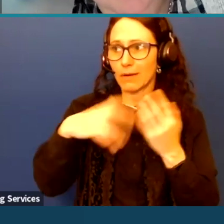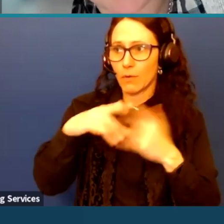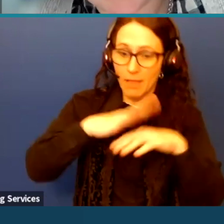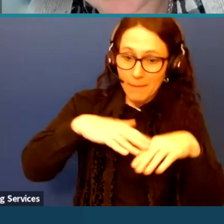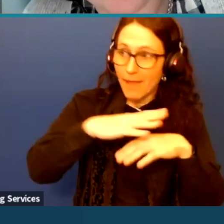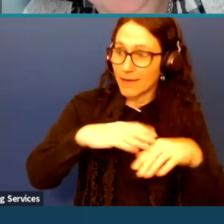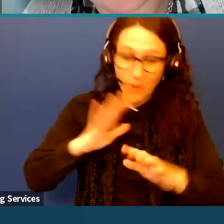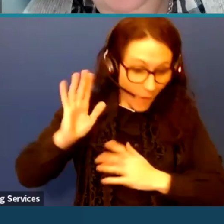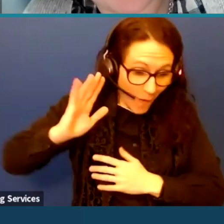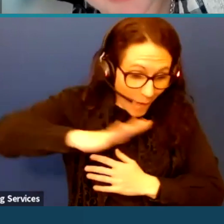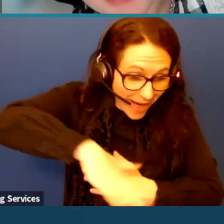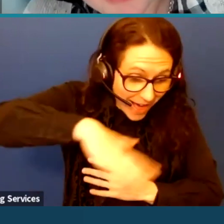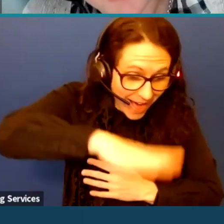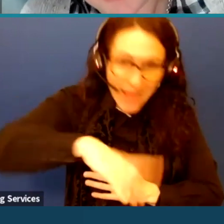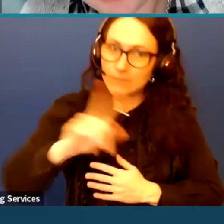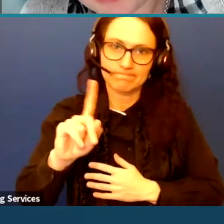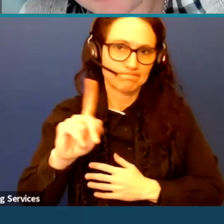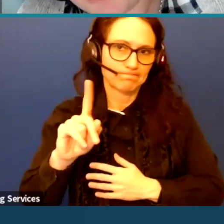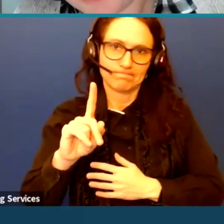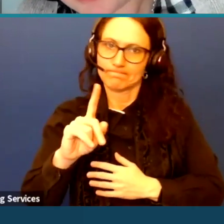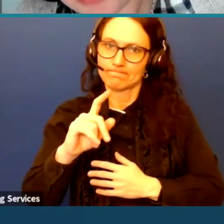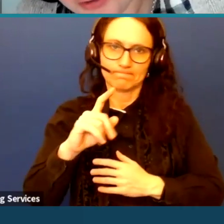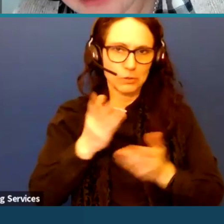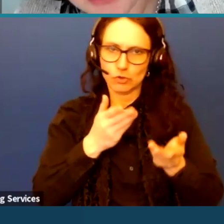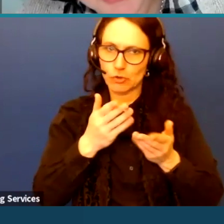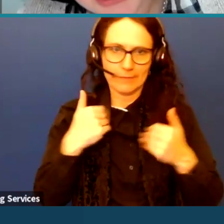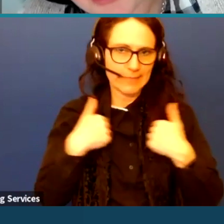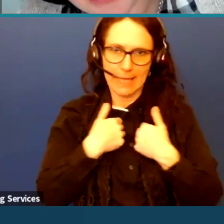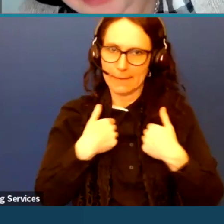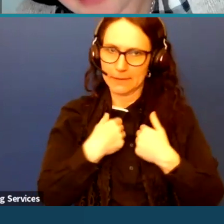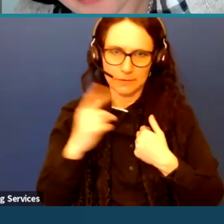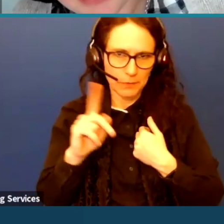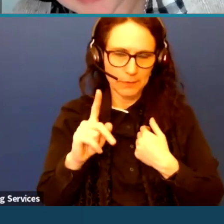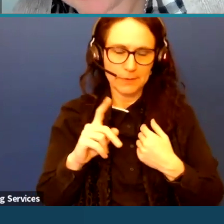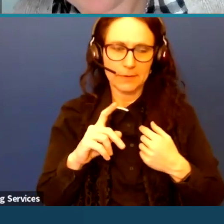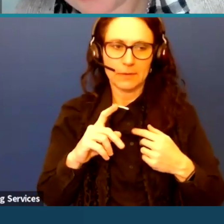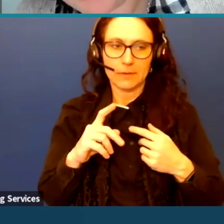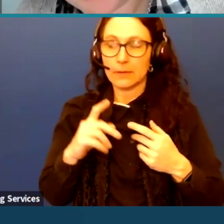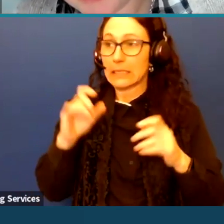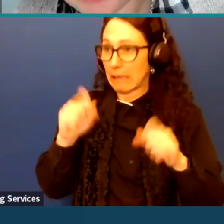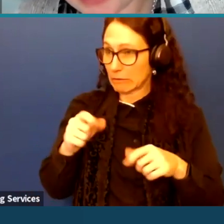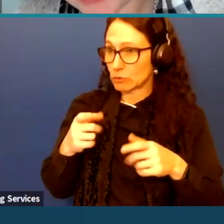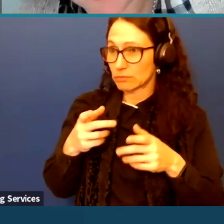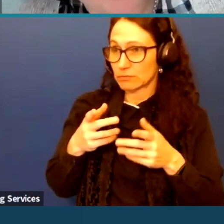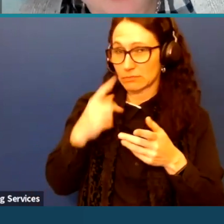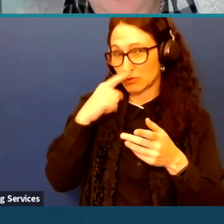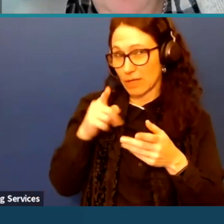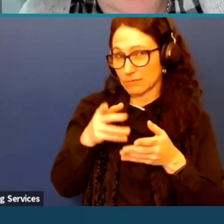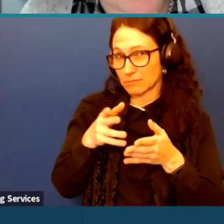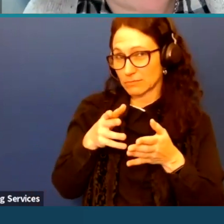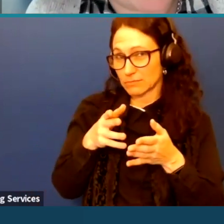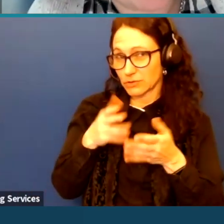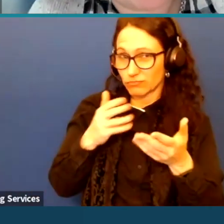a service animal when they're out and about. Could you maybe share a little bit more as to why that is? Why shouldn't